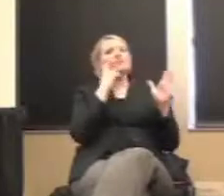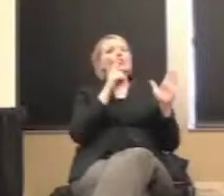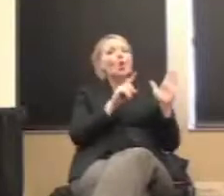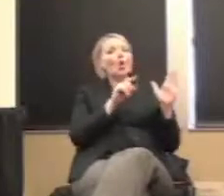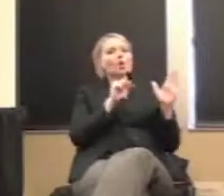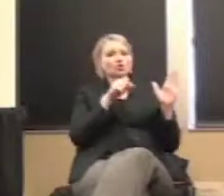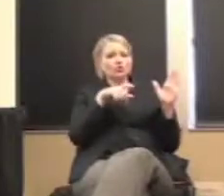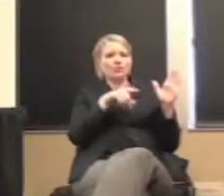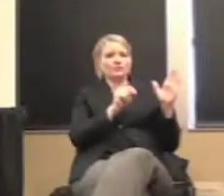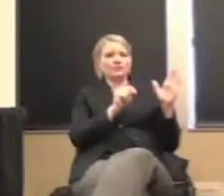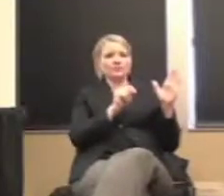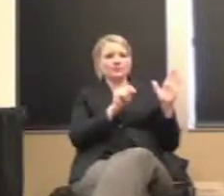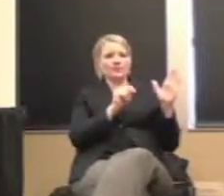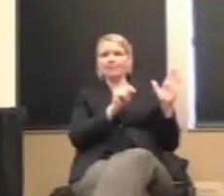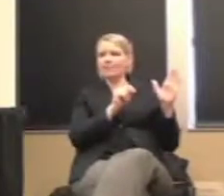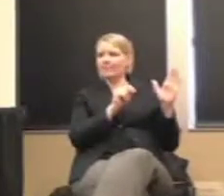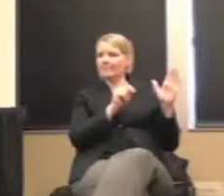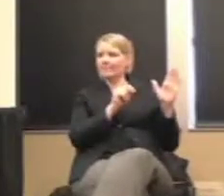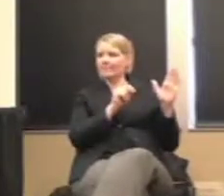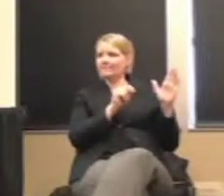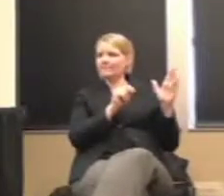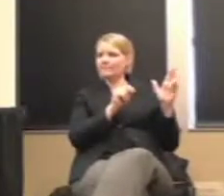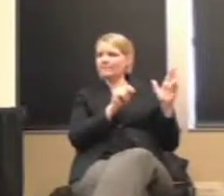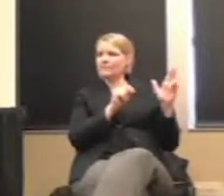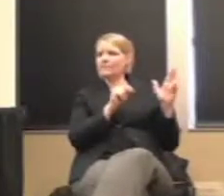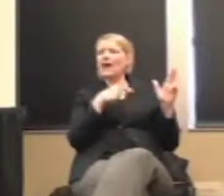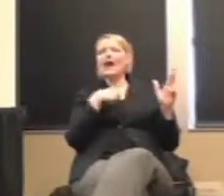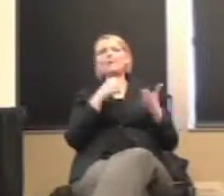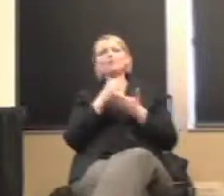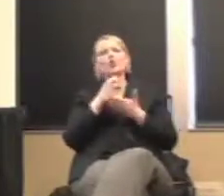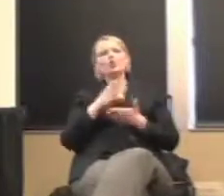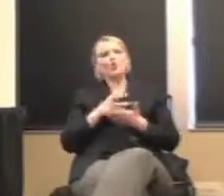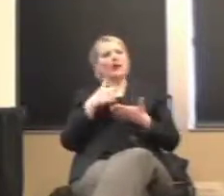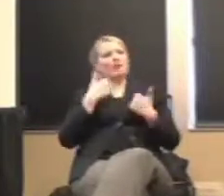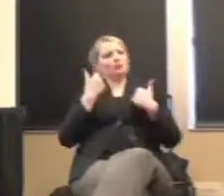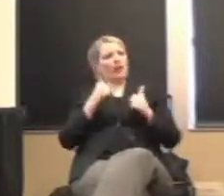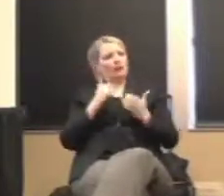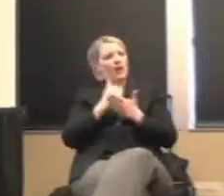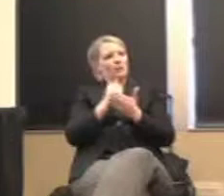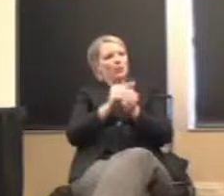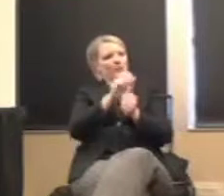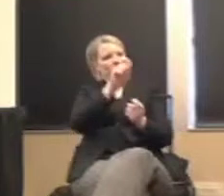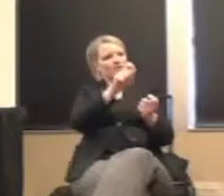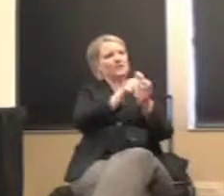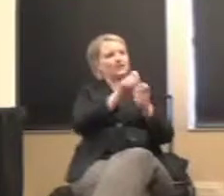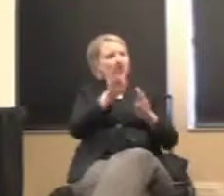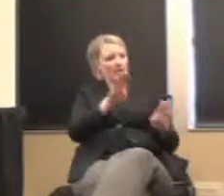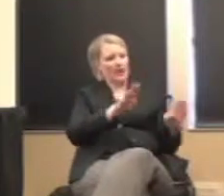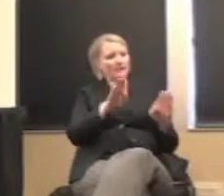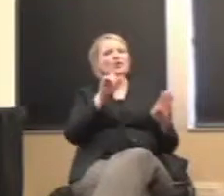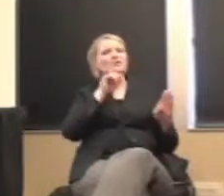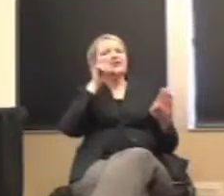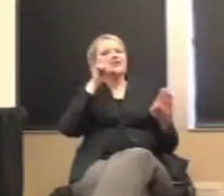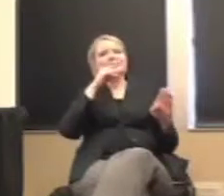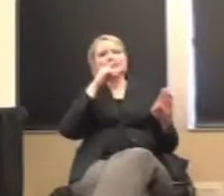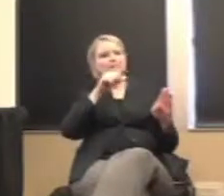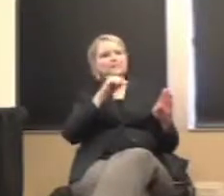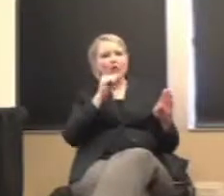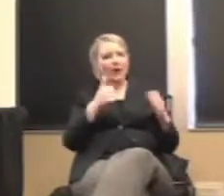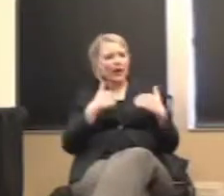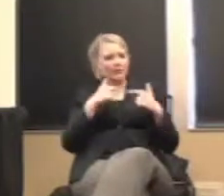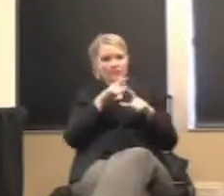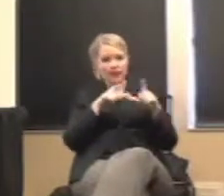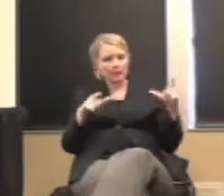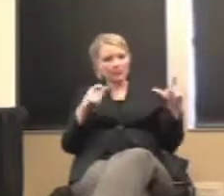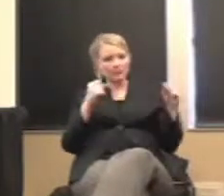with some of my. Your board maker I'm icons? a social worker, so I'm trying to help with specific behaviors. Absolutely. Deaf kids don't have the language, so you can't even do a